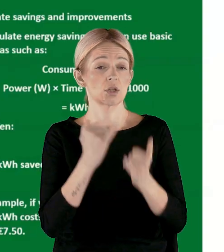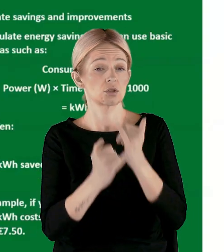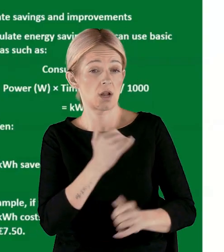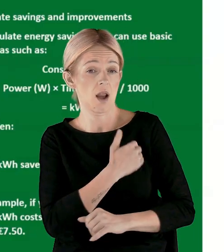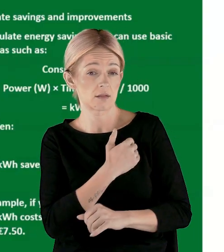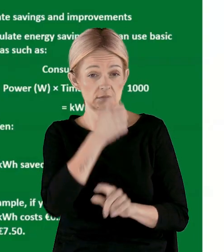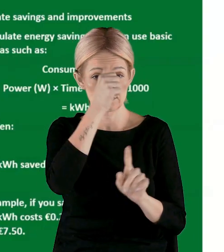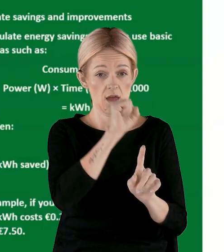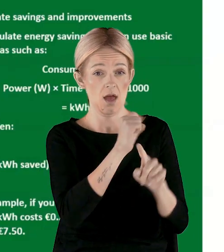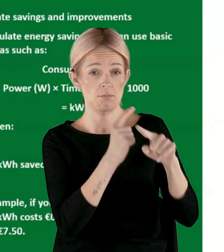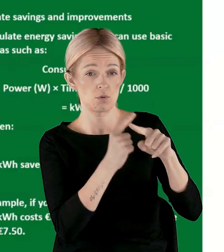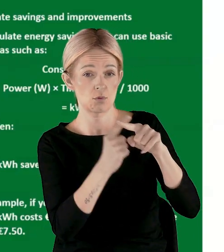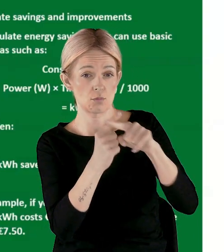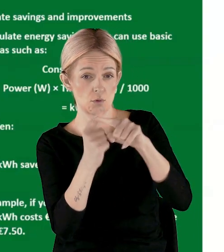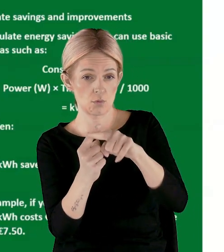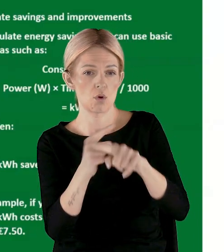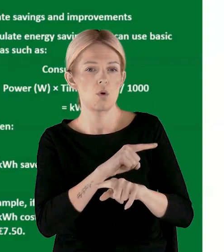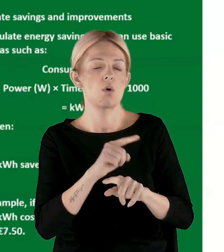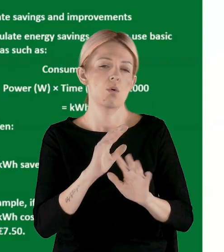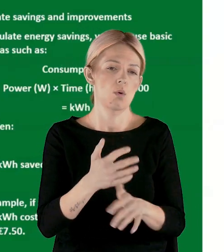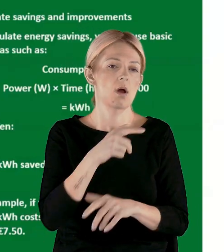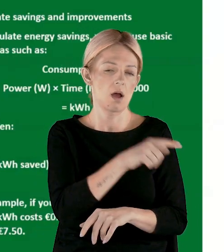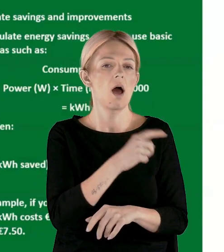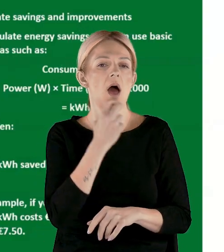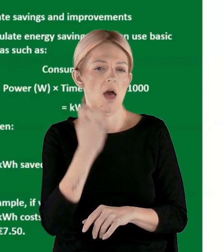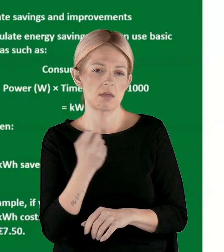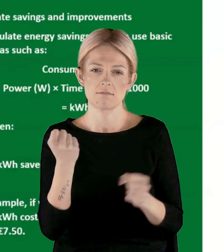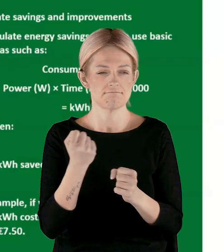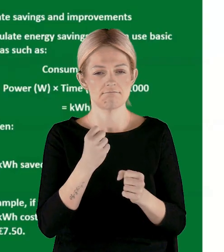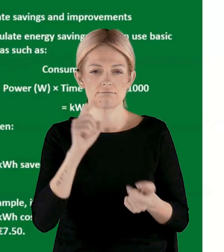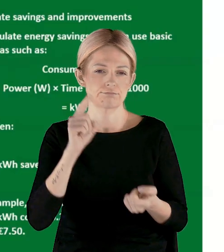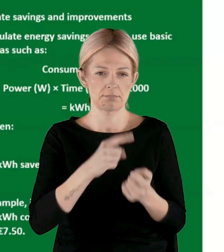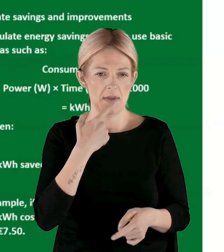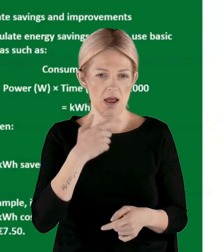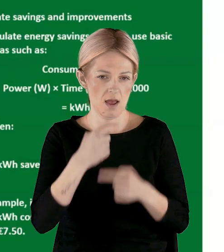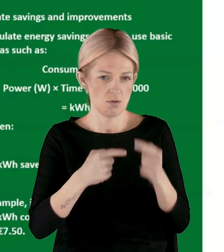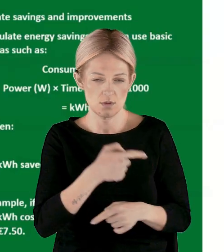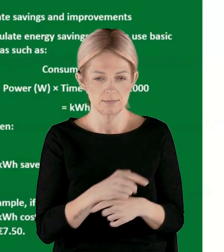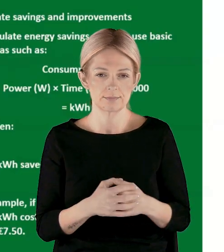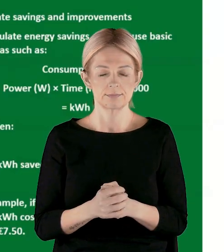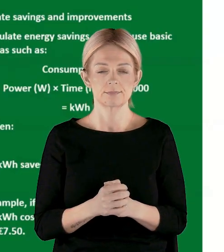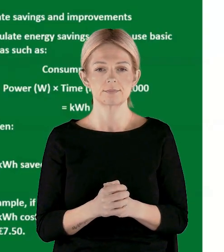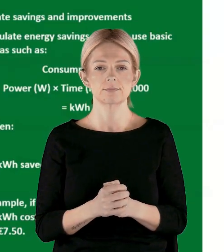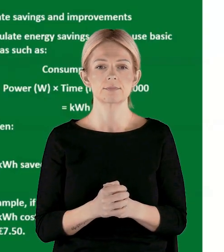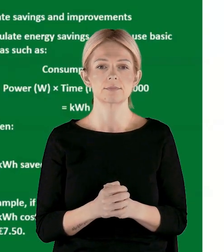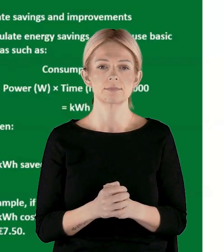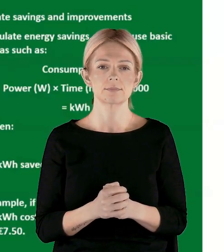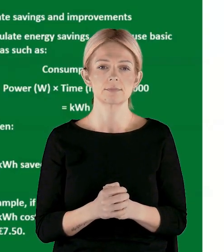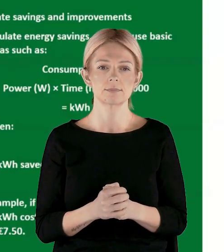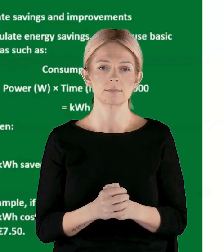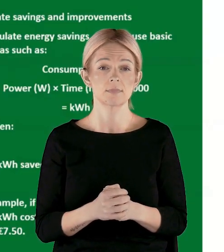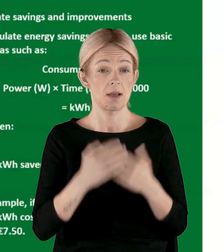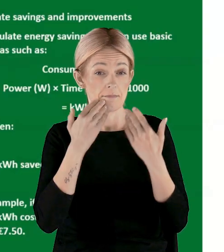and we can save energy and money, and the environment, first of all,